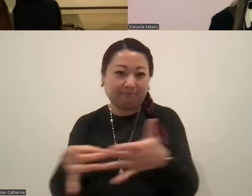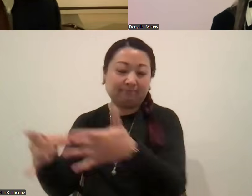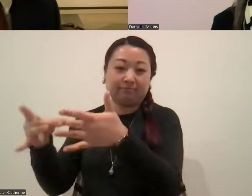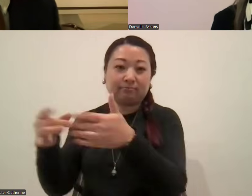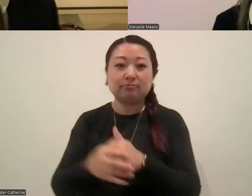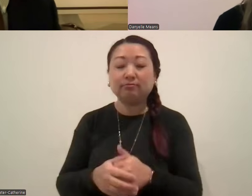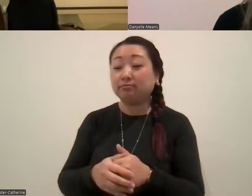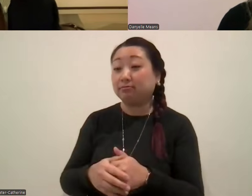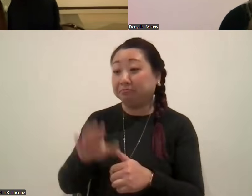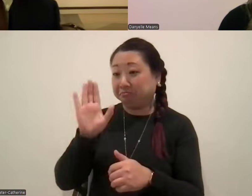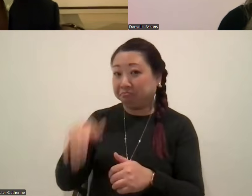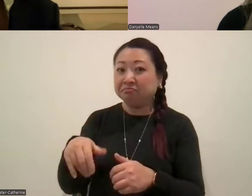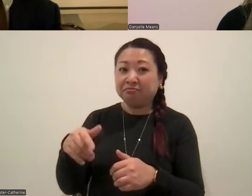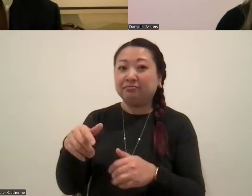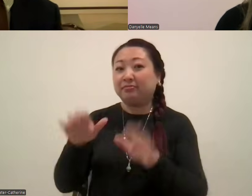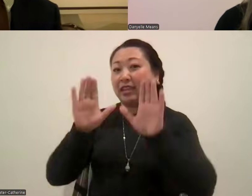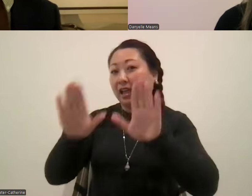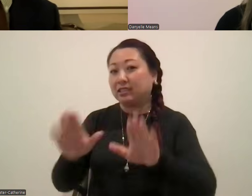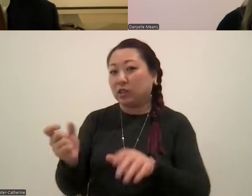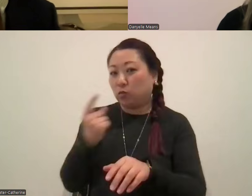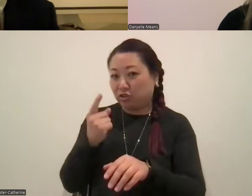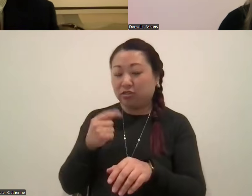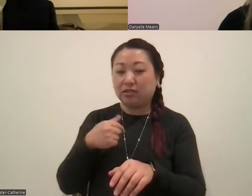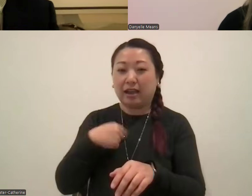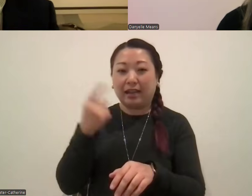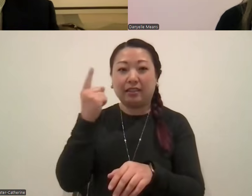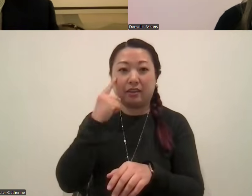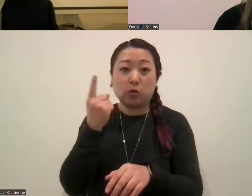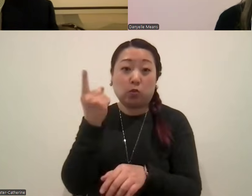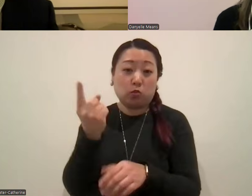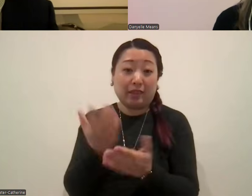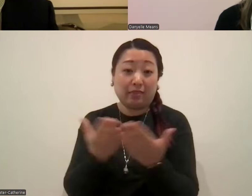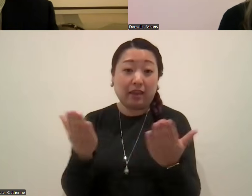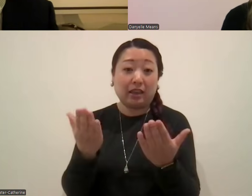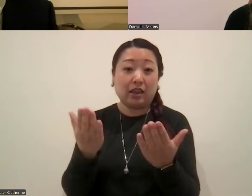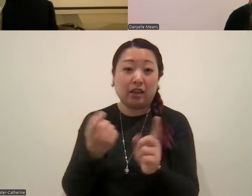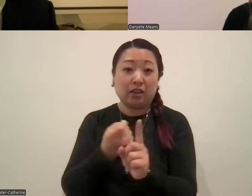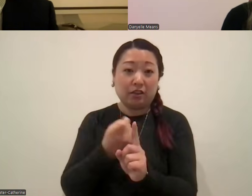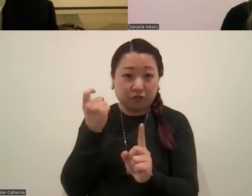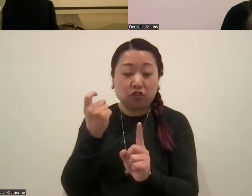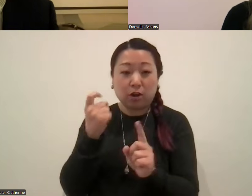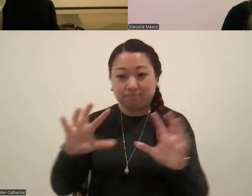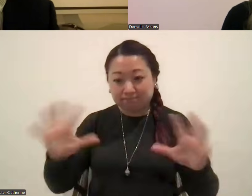That's an excellent question, because I think one of the things that came out of the convening,